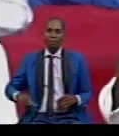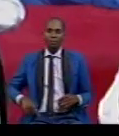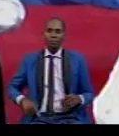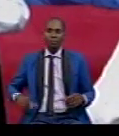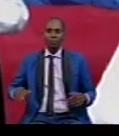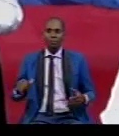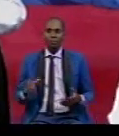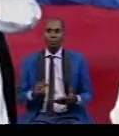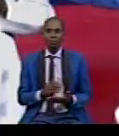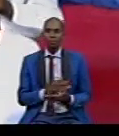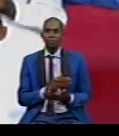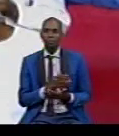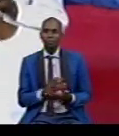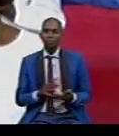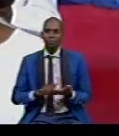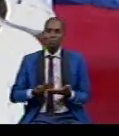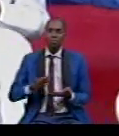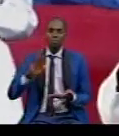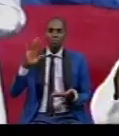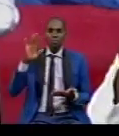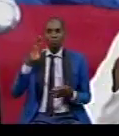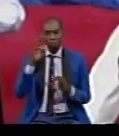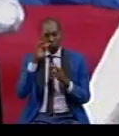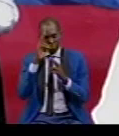in Jesus' name.